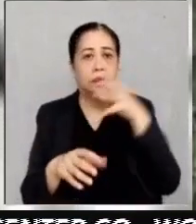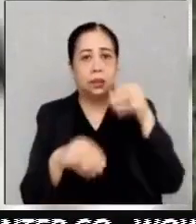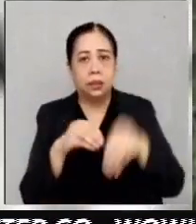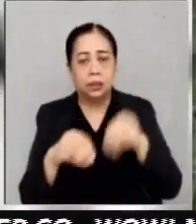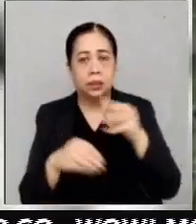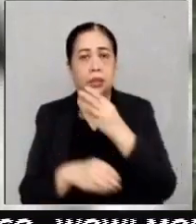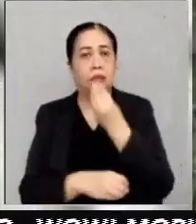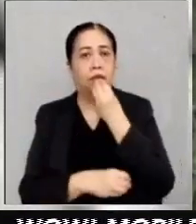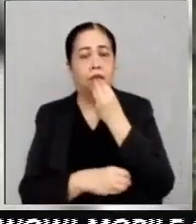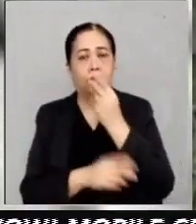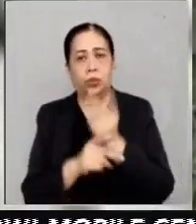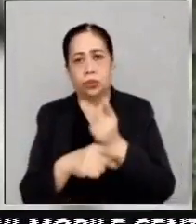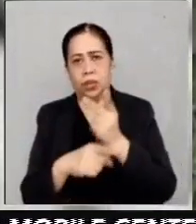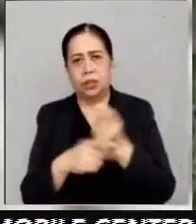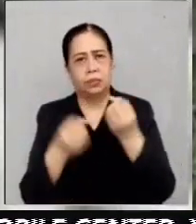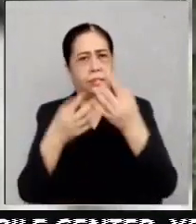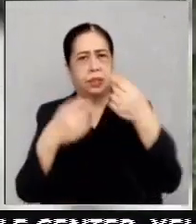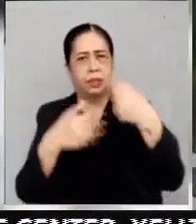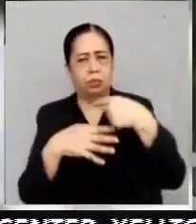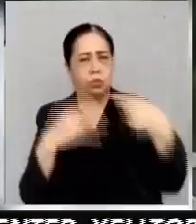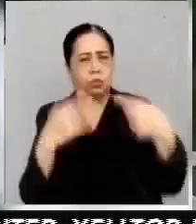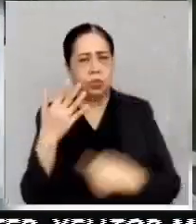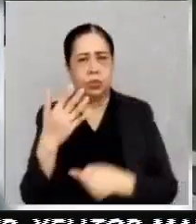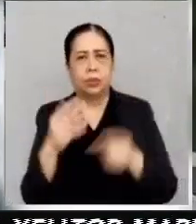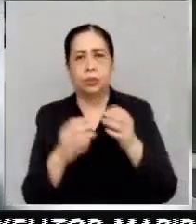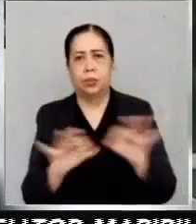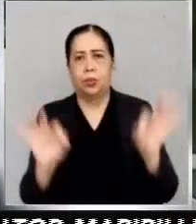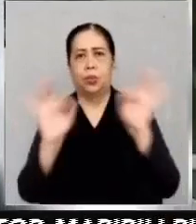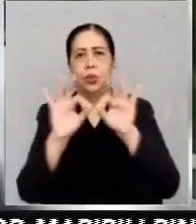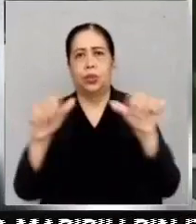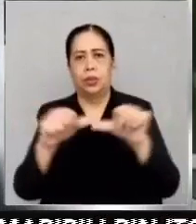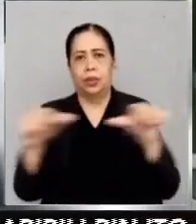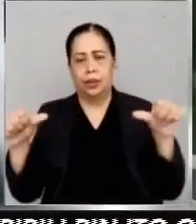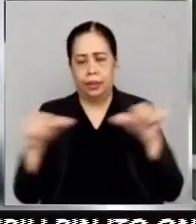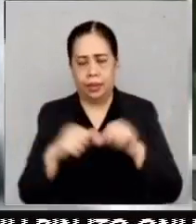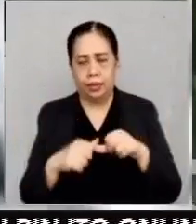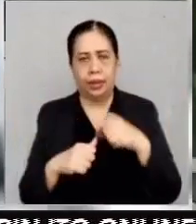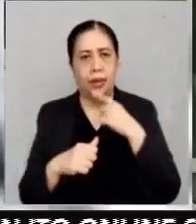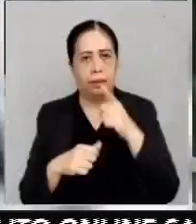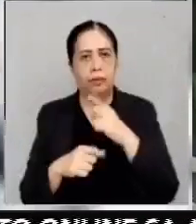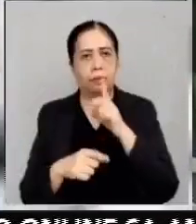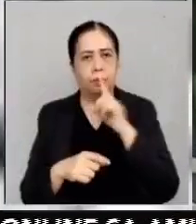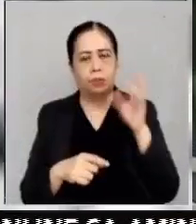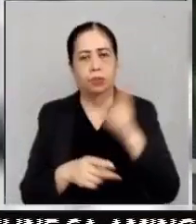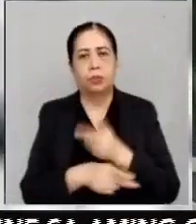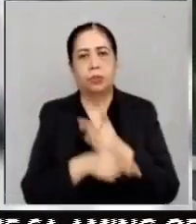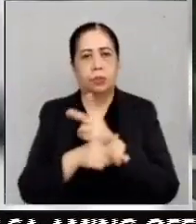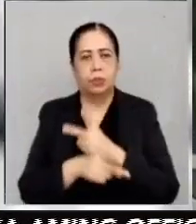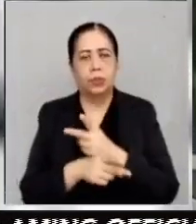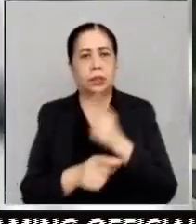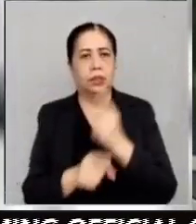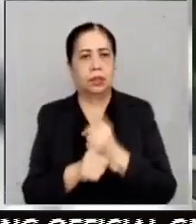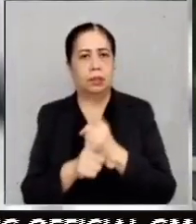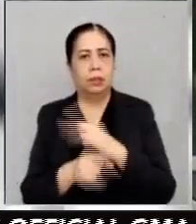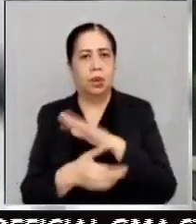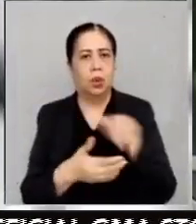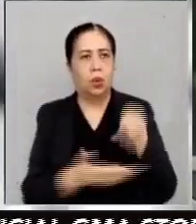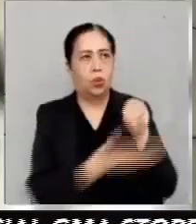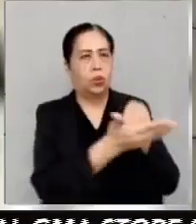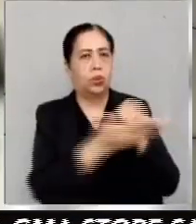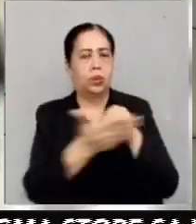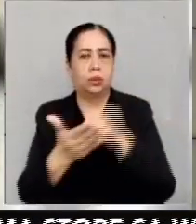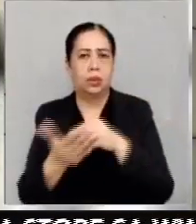production and many other essential areas. Nangako rin ng Pangulo na iingatan at gagamitin ng maayos at wasto ang mga inuutang na pondo ng